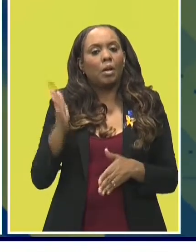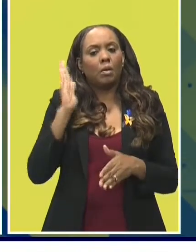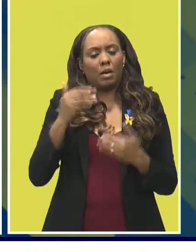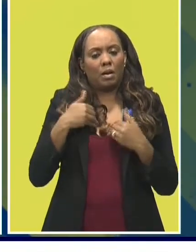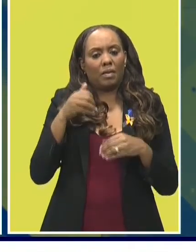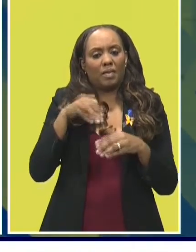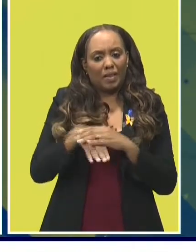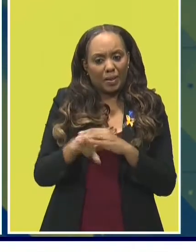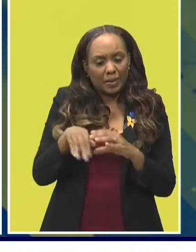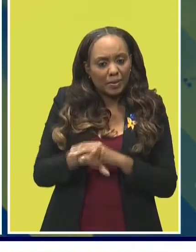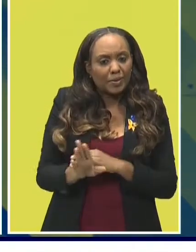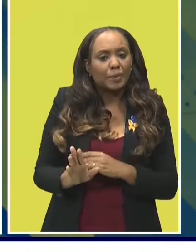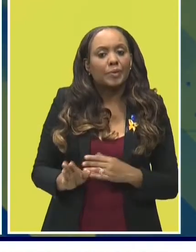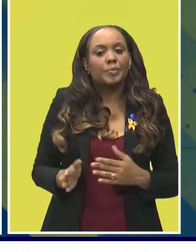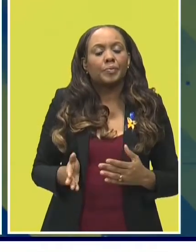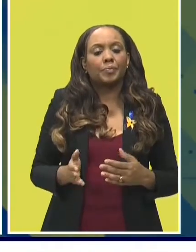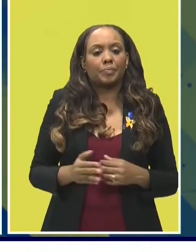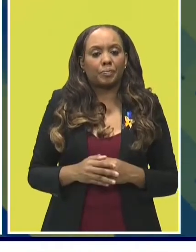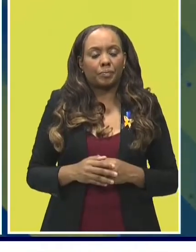access to the hotel.